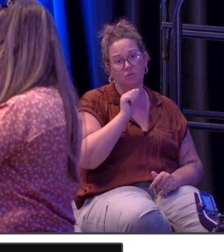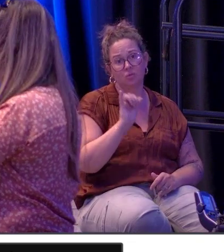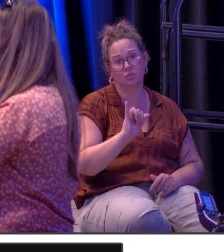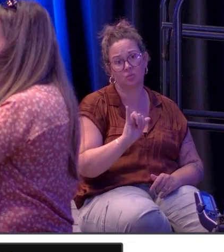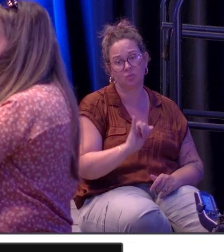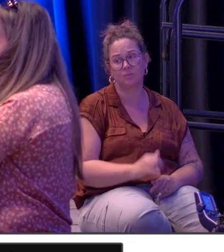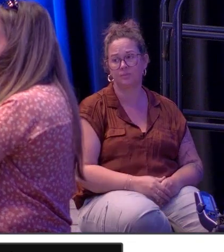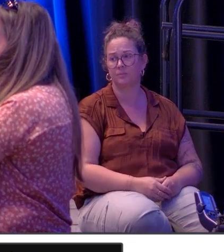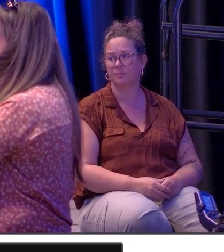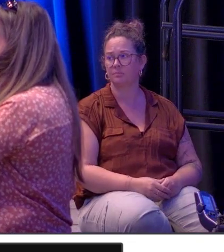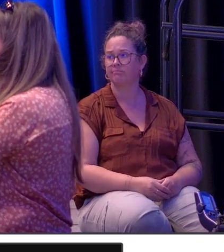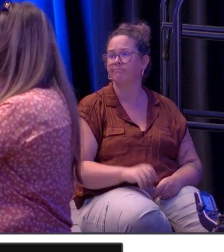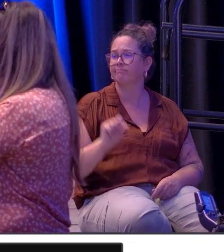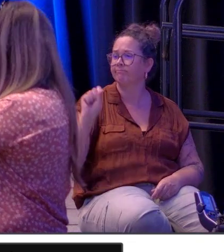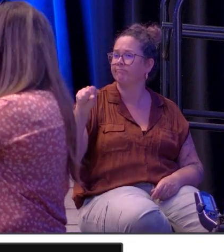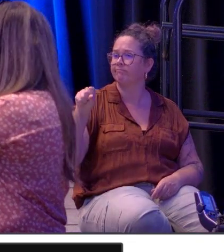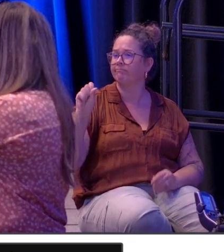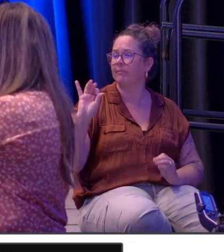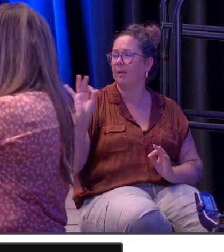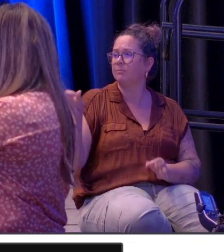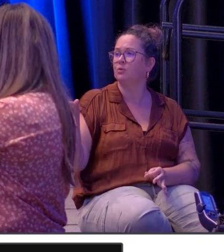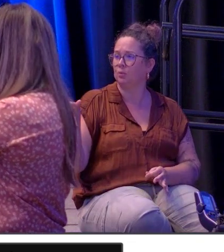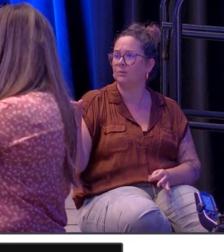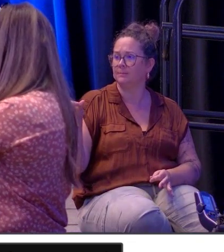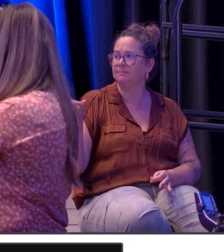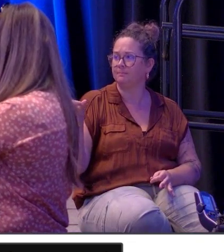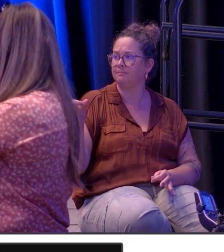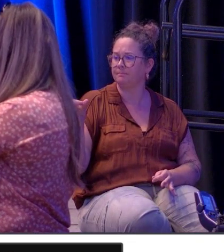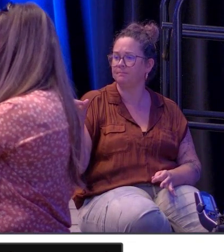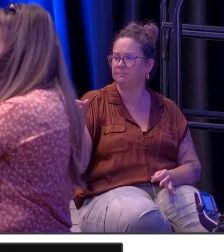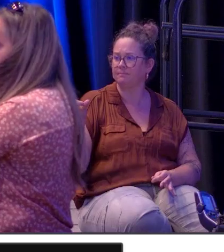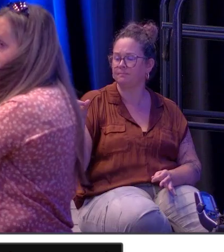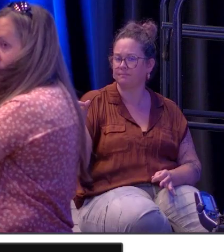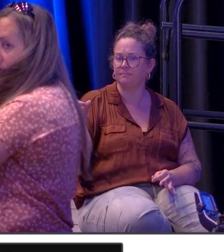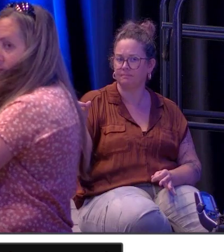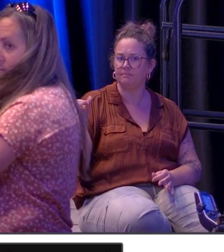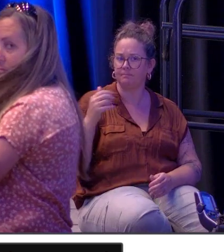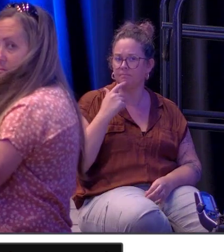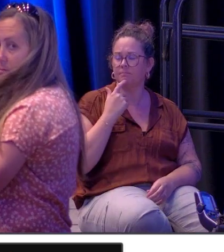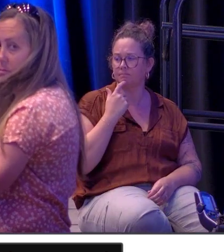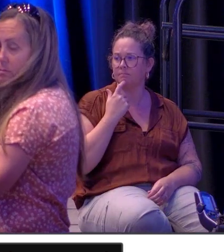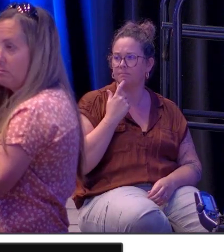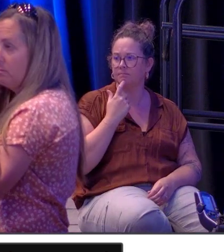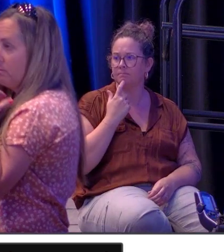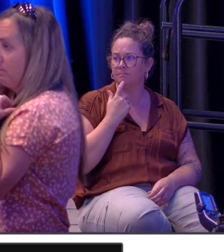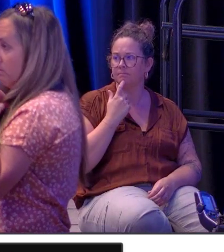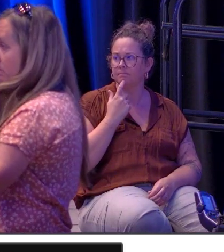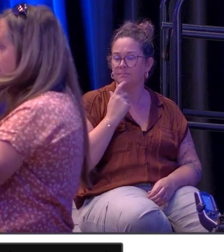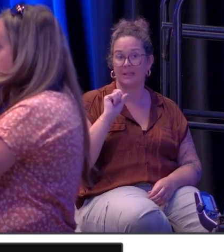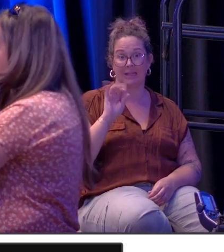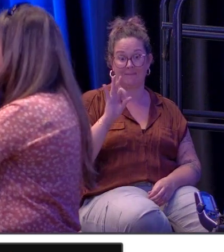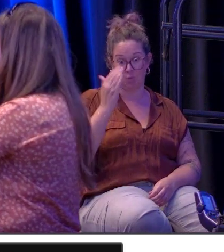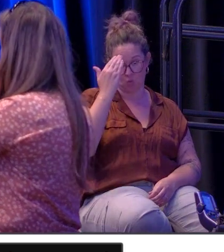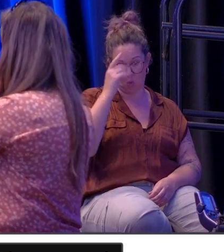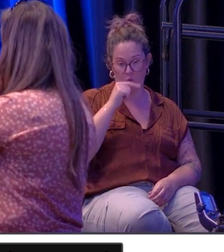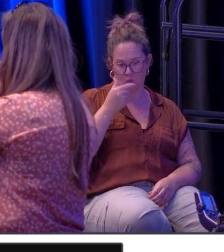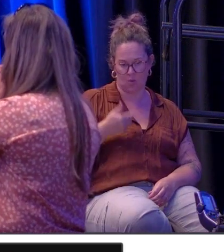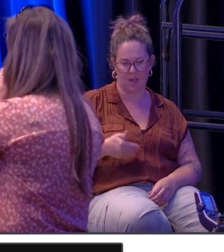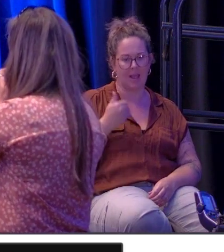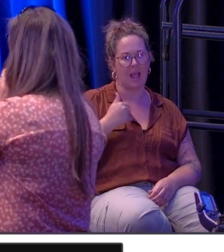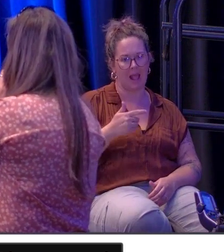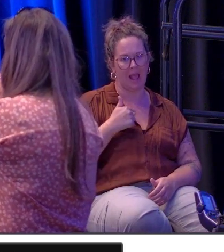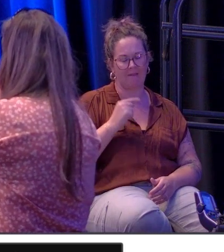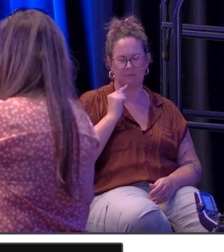Yep. Yeah, absolutely. It's as some of us that know me, I have severe food